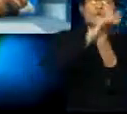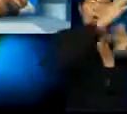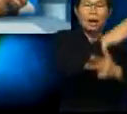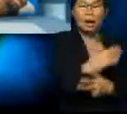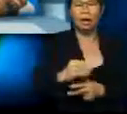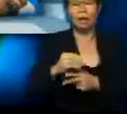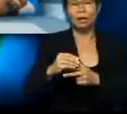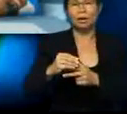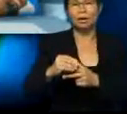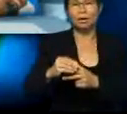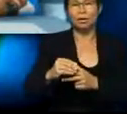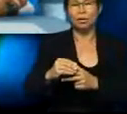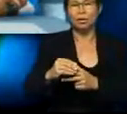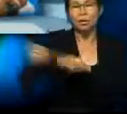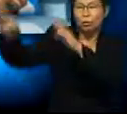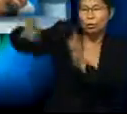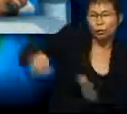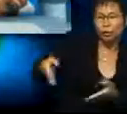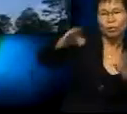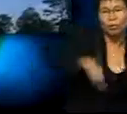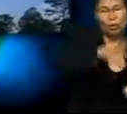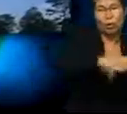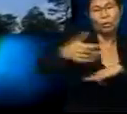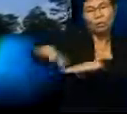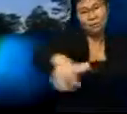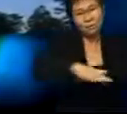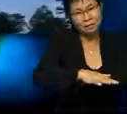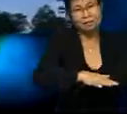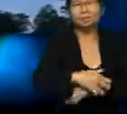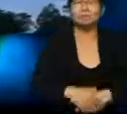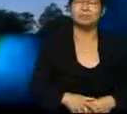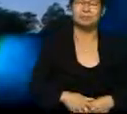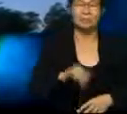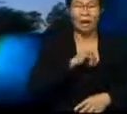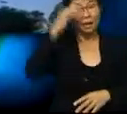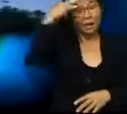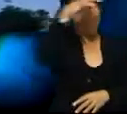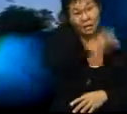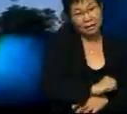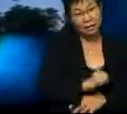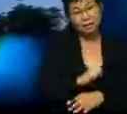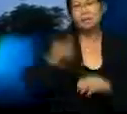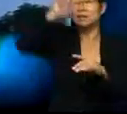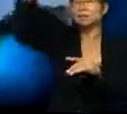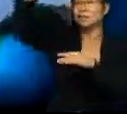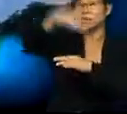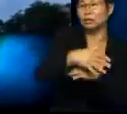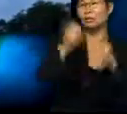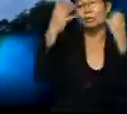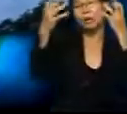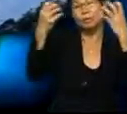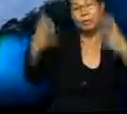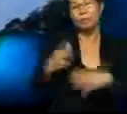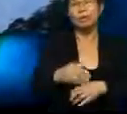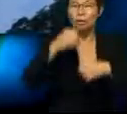even waves that roll on the sea. I guess Since sunshine is plentiful,